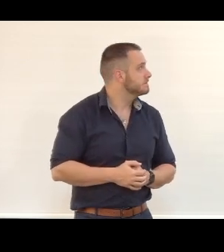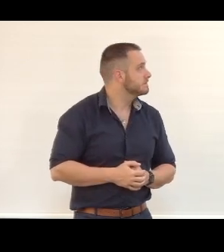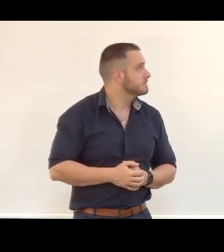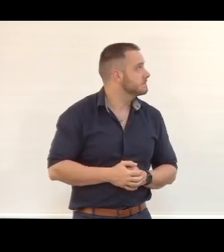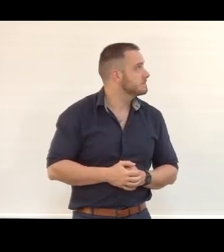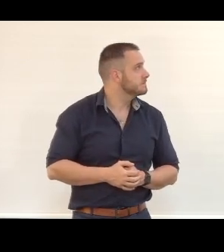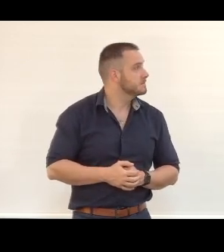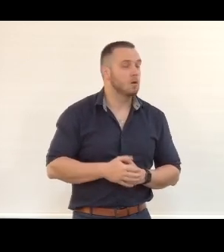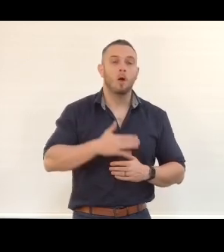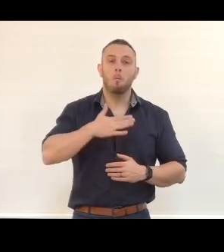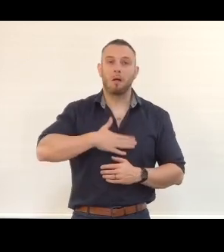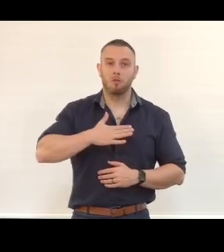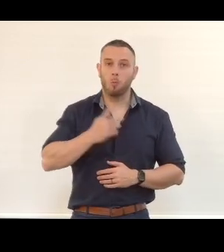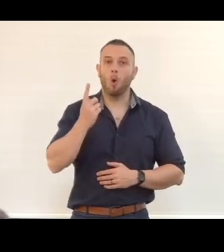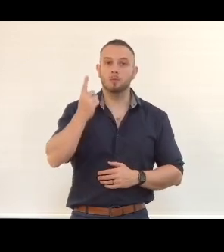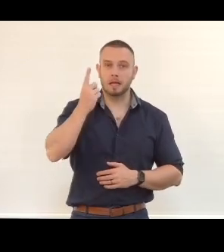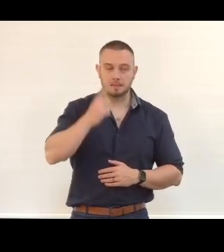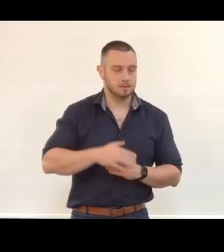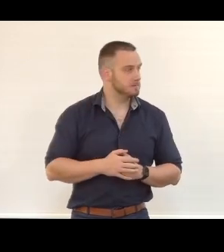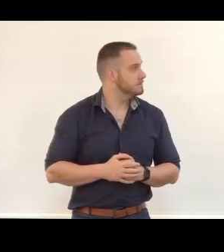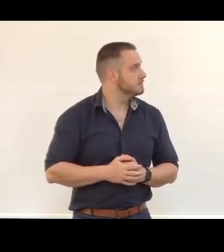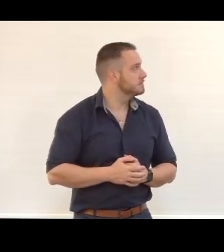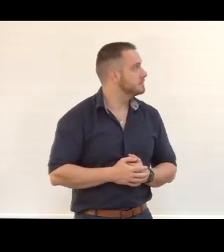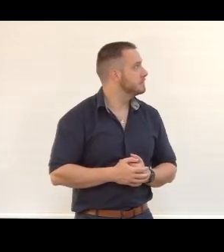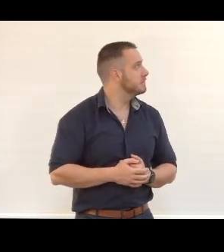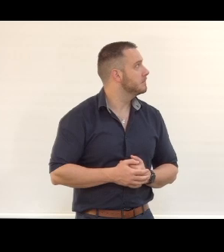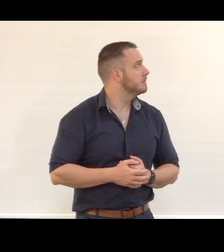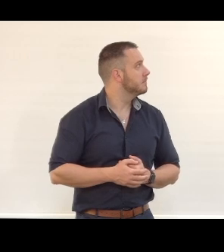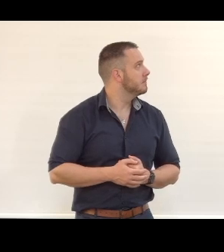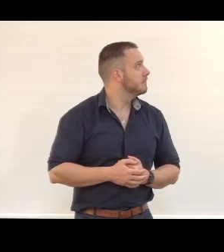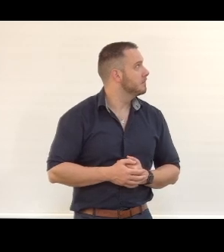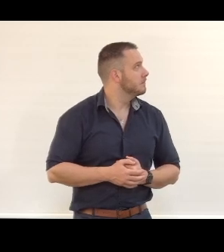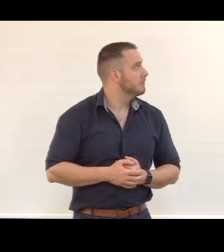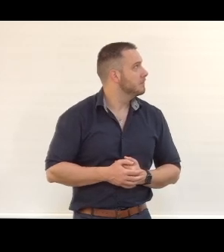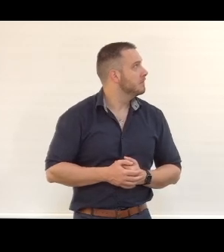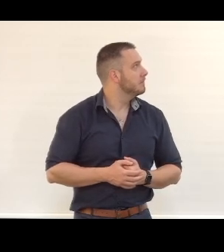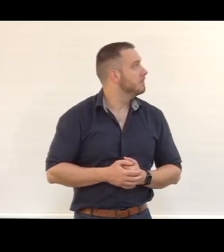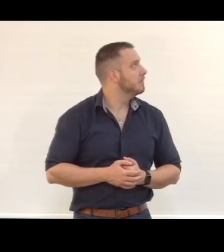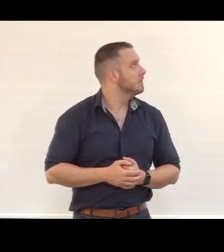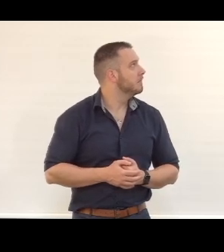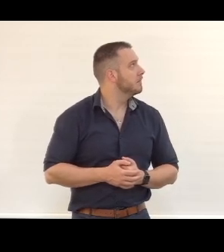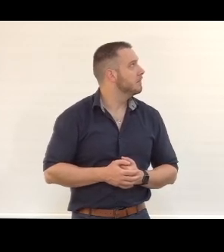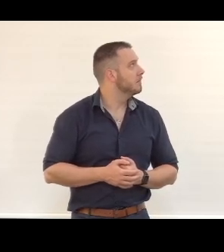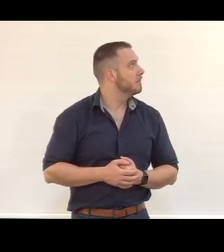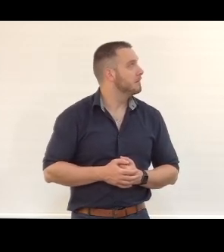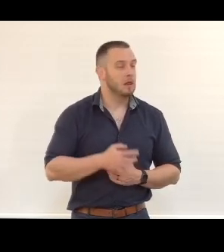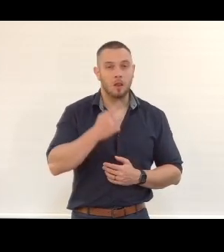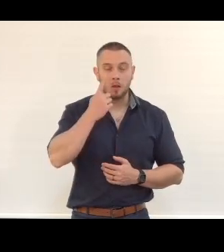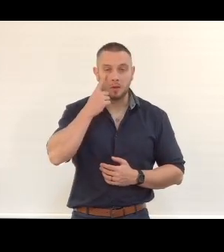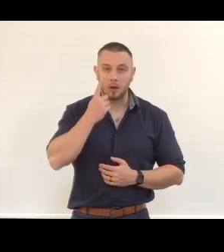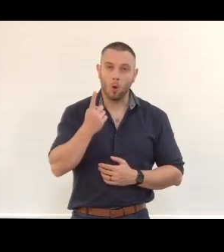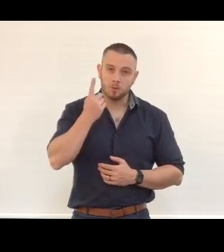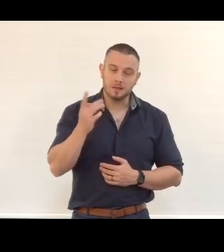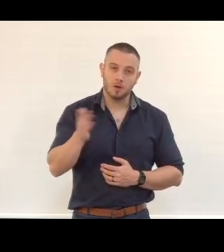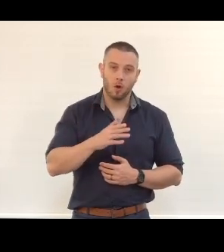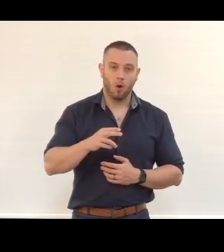This is the bathroom upstairs, so another compost toilet and just a sink. This is how it looks like upstairs, so all the